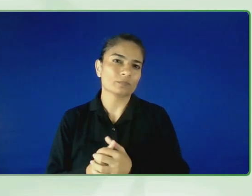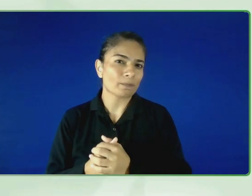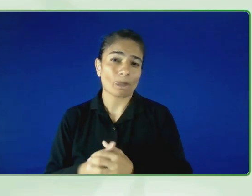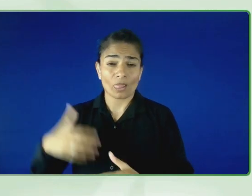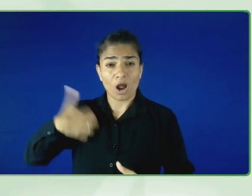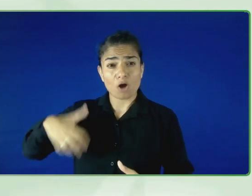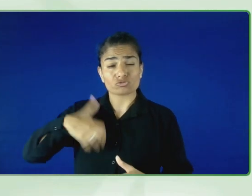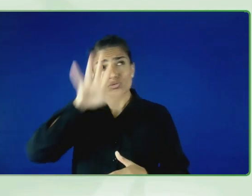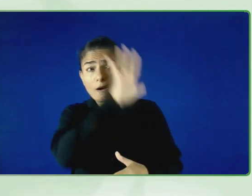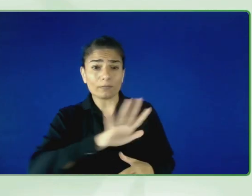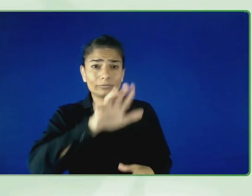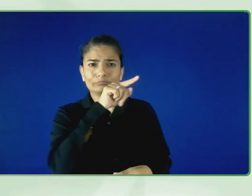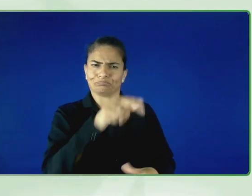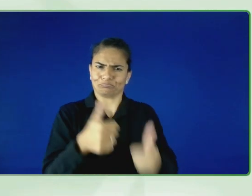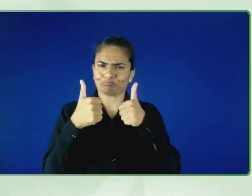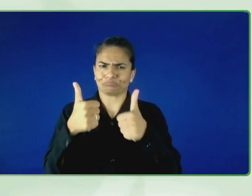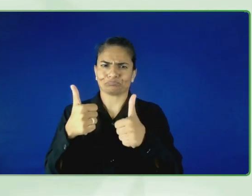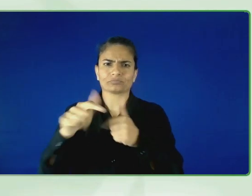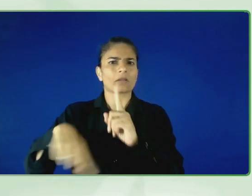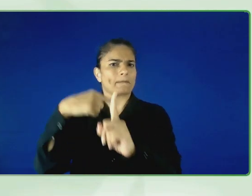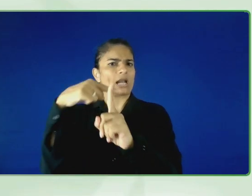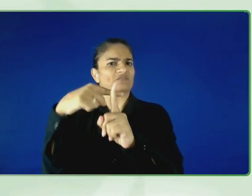program, and I appreciate you being here.